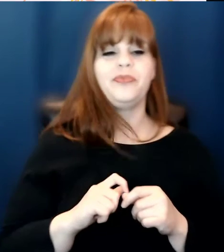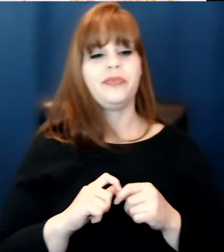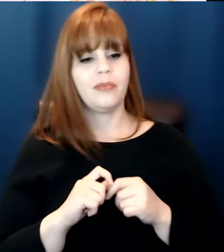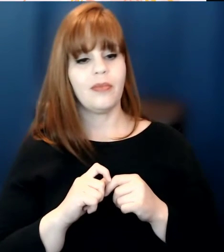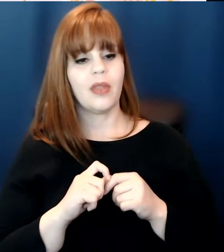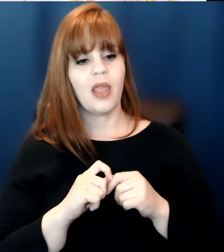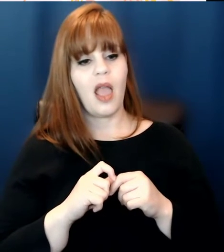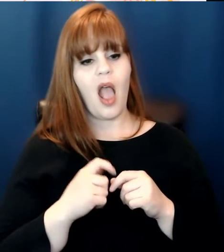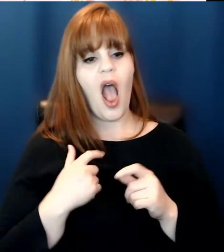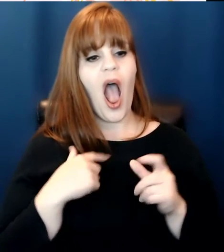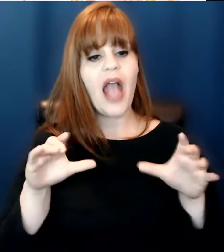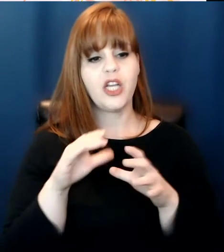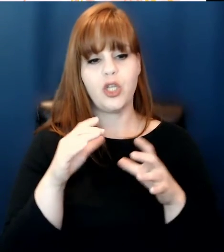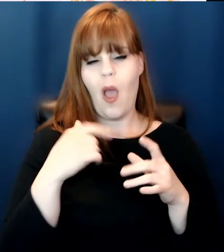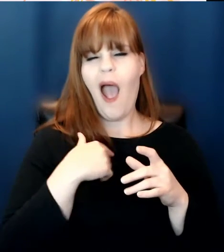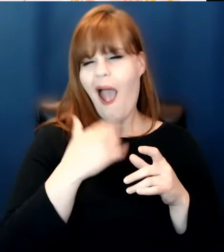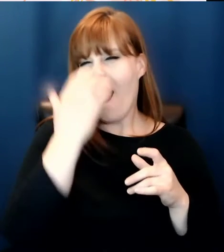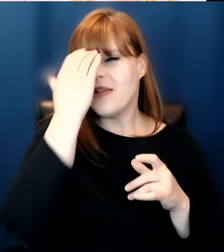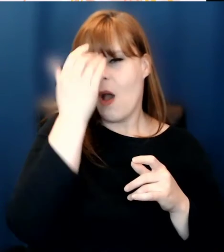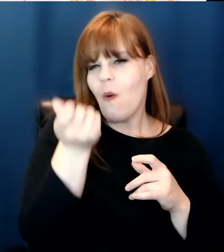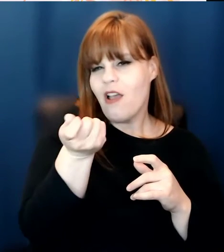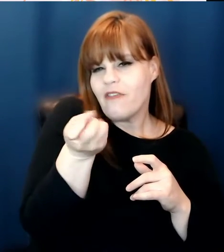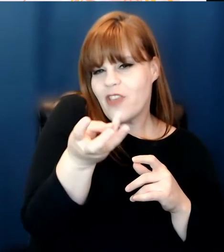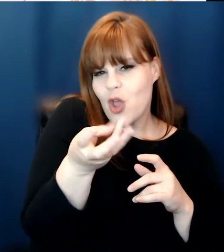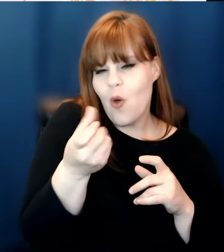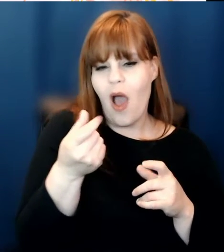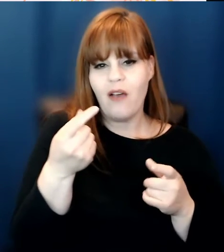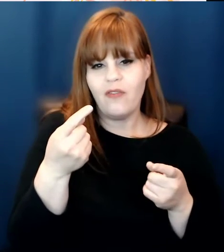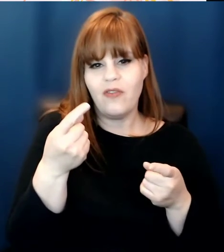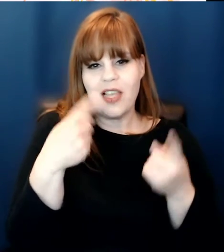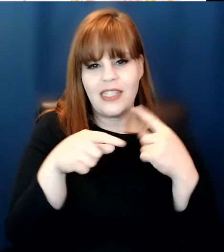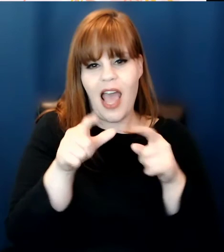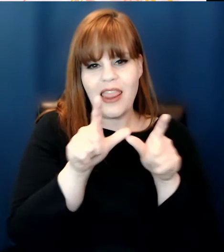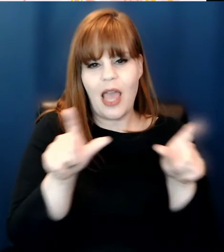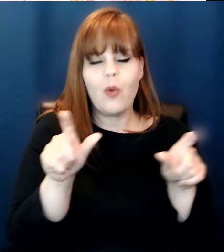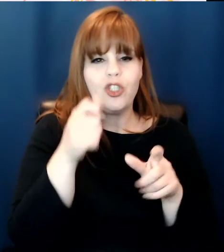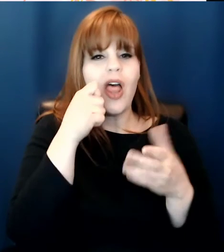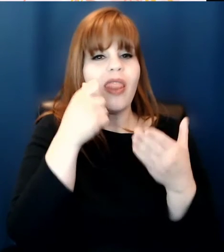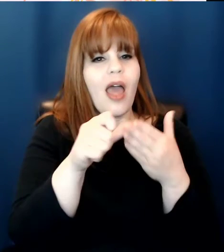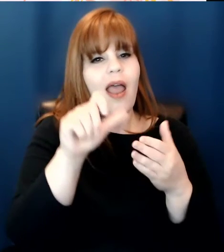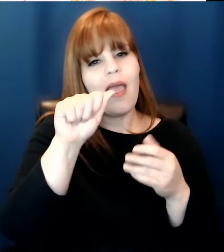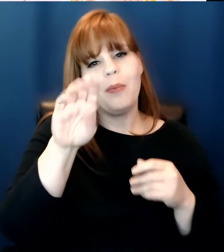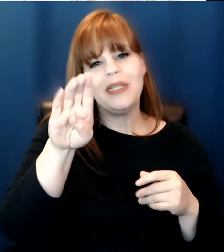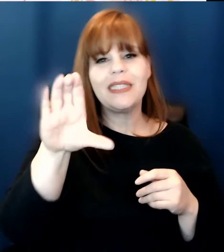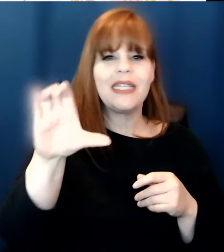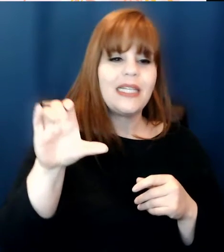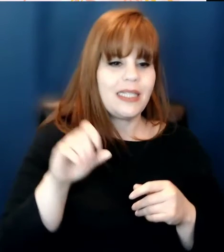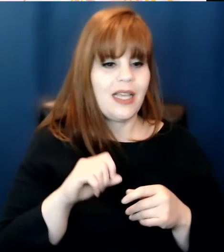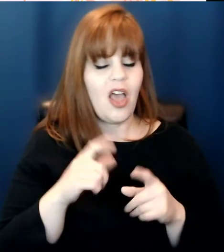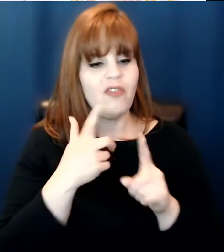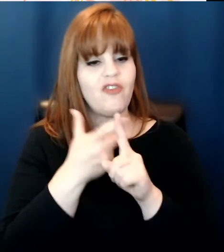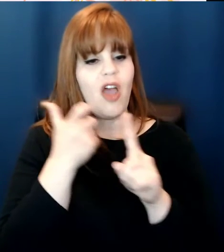basically, I can just do. I know a few of the sign language letters from